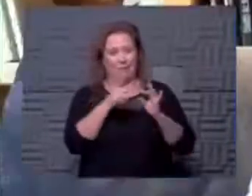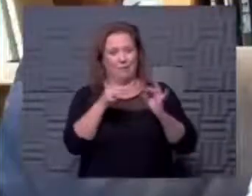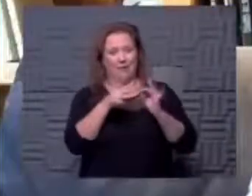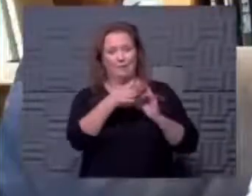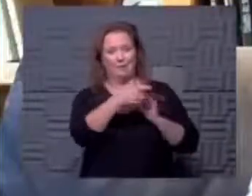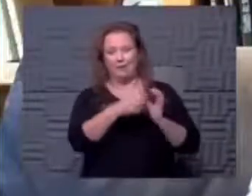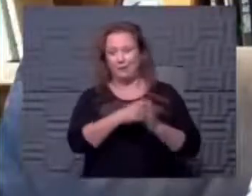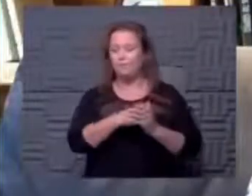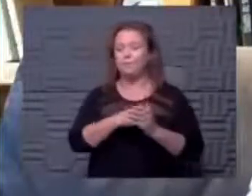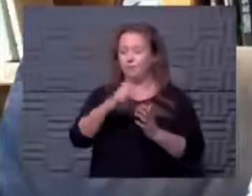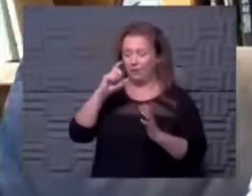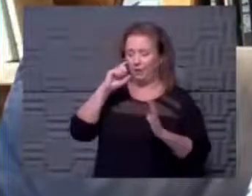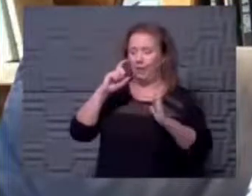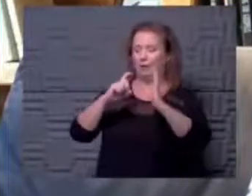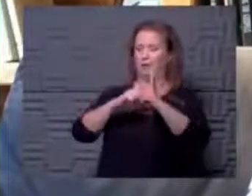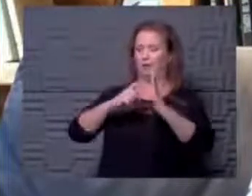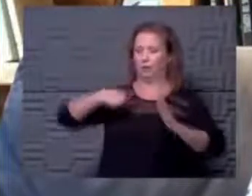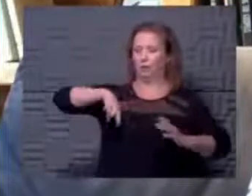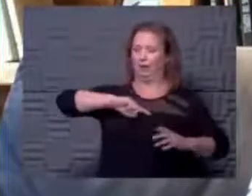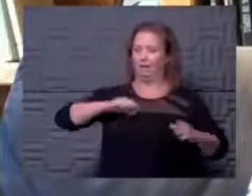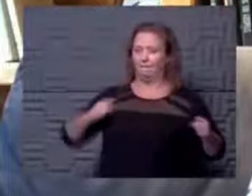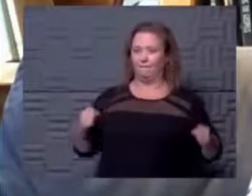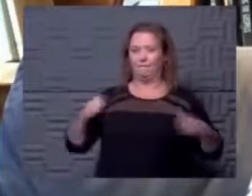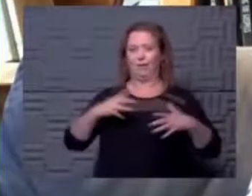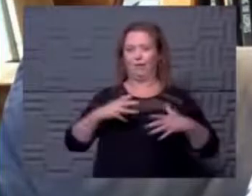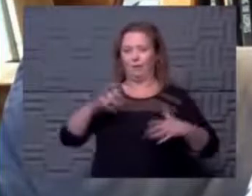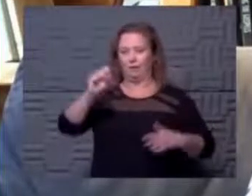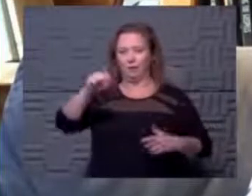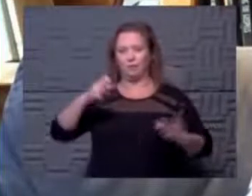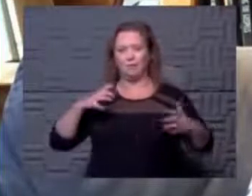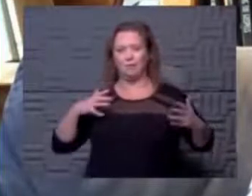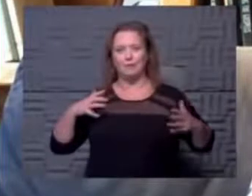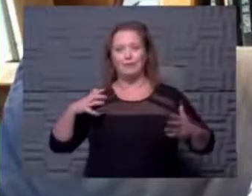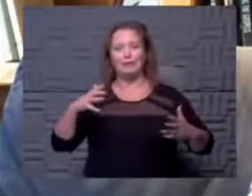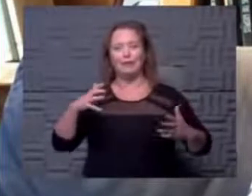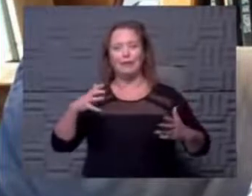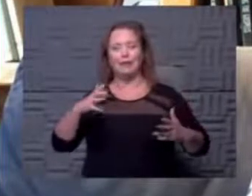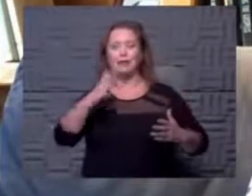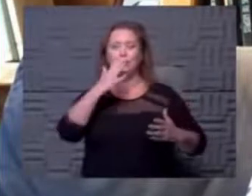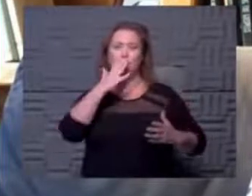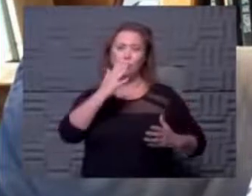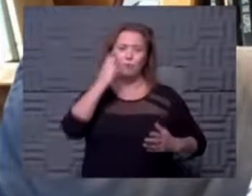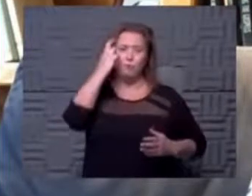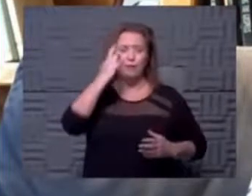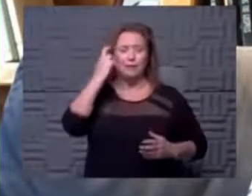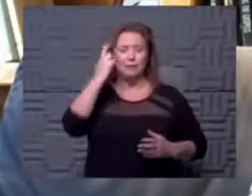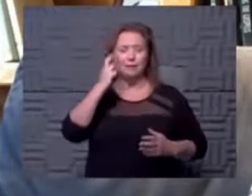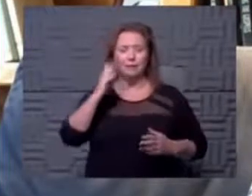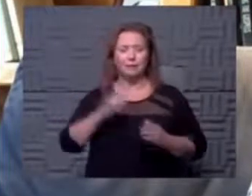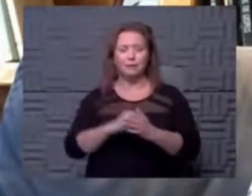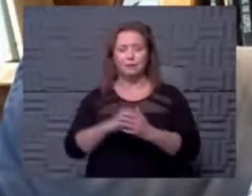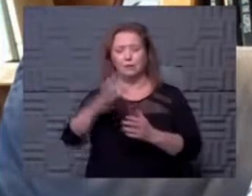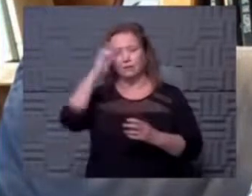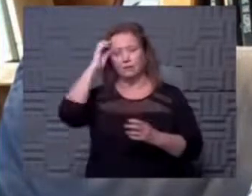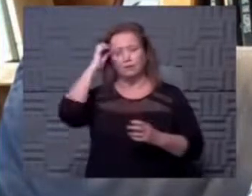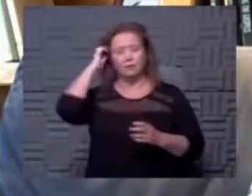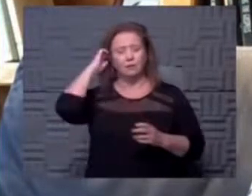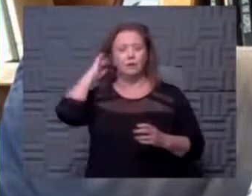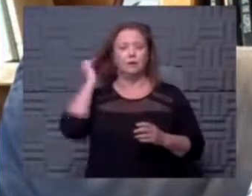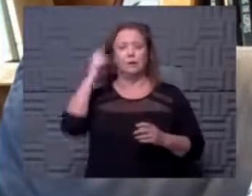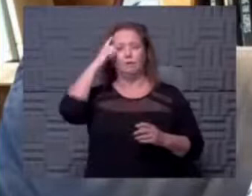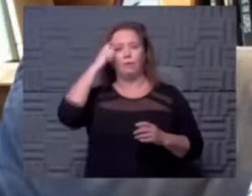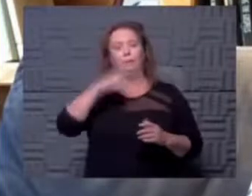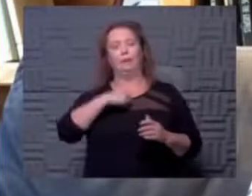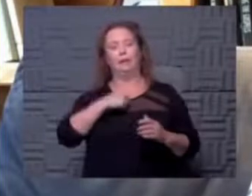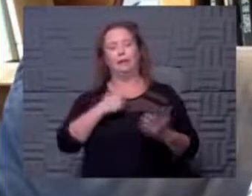all, we acknowledge that we are fearful and we are anxious, and with good reason. Again, for me,